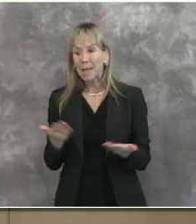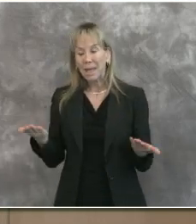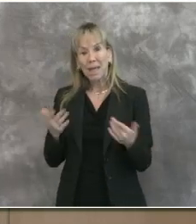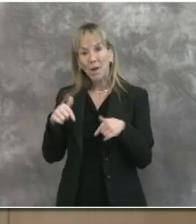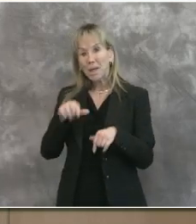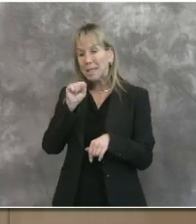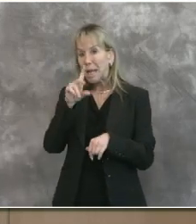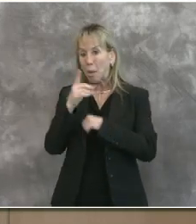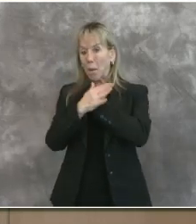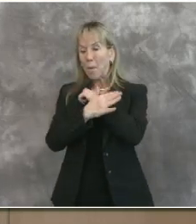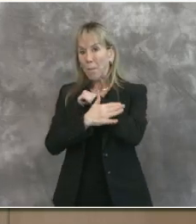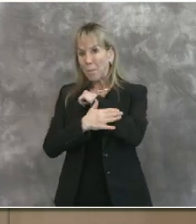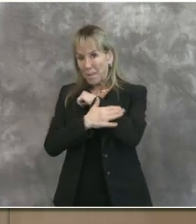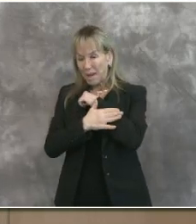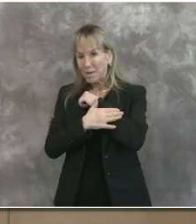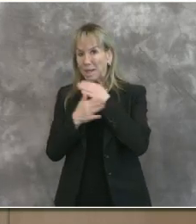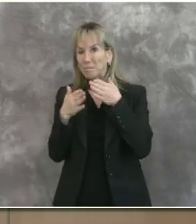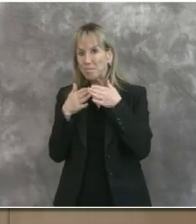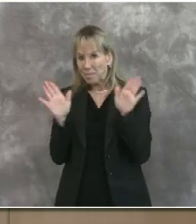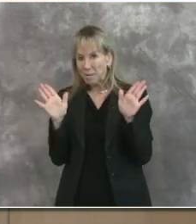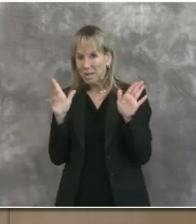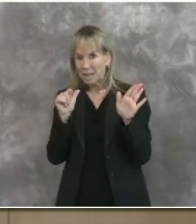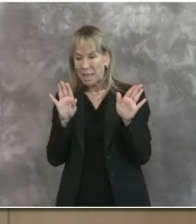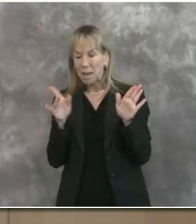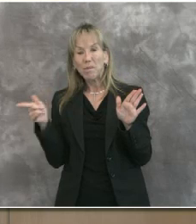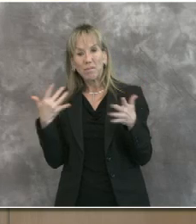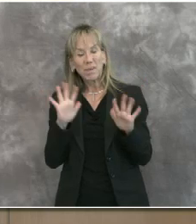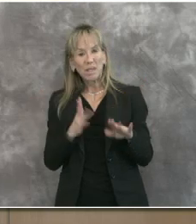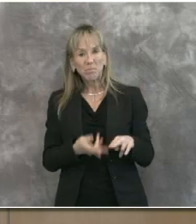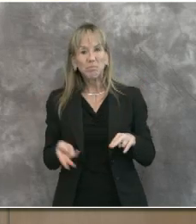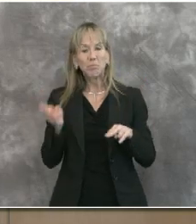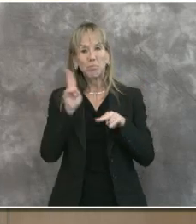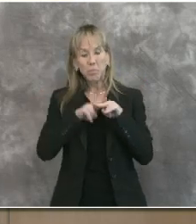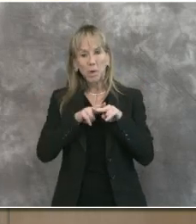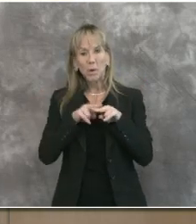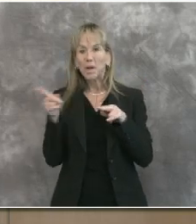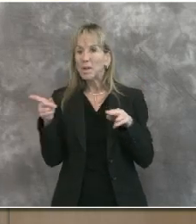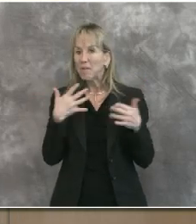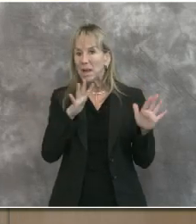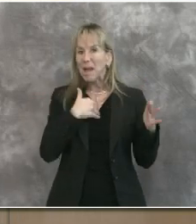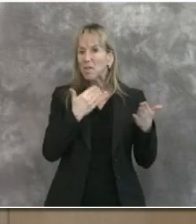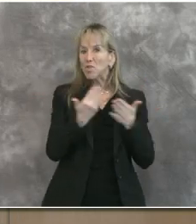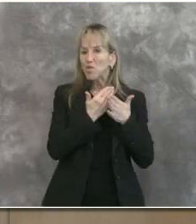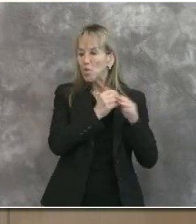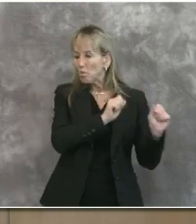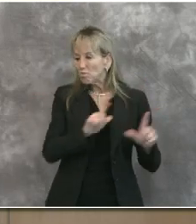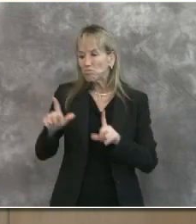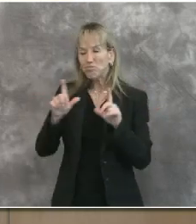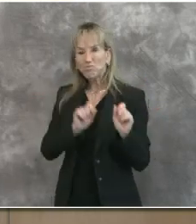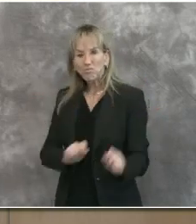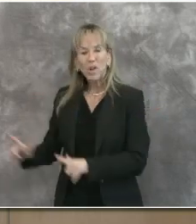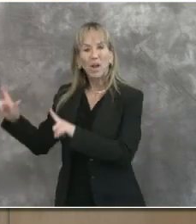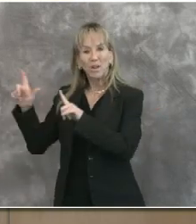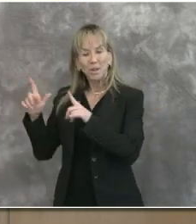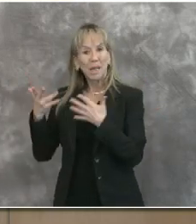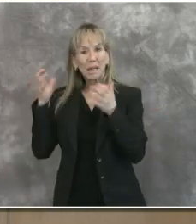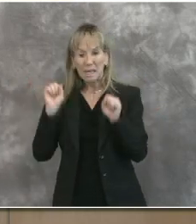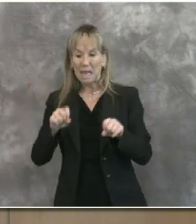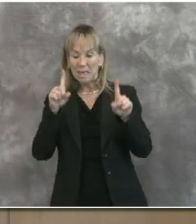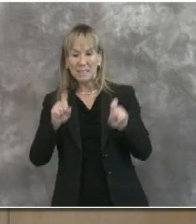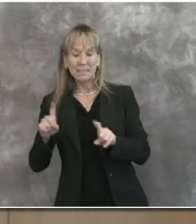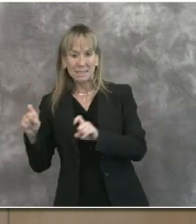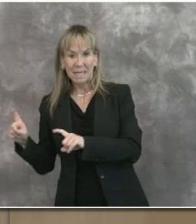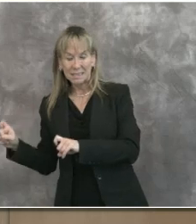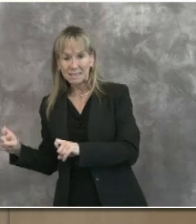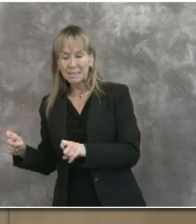has expanded its capacity by having multiple platforms that have been brought on board and validated, and we're